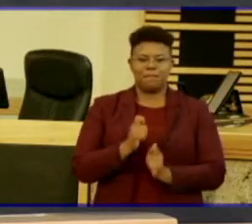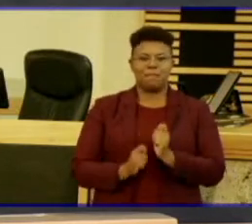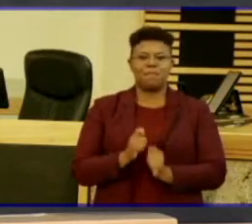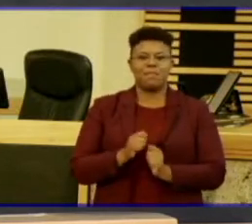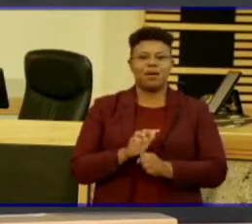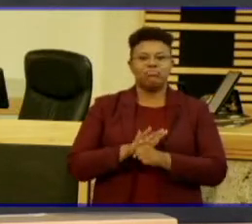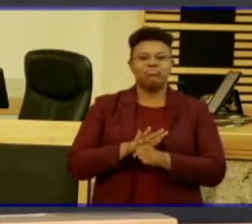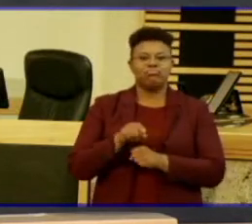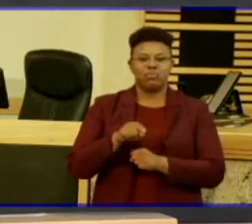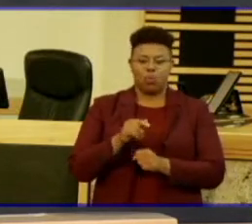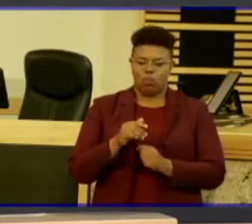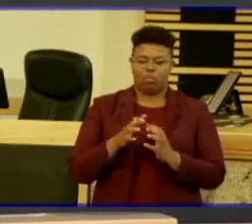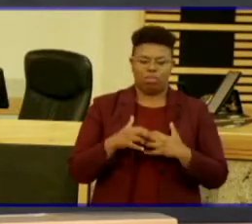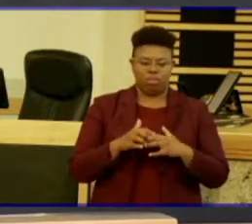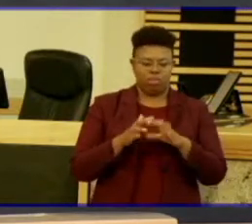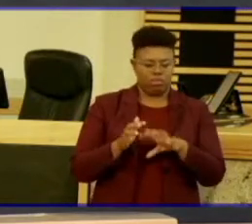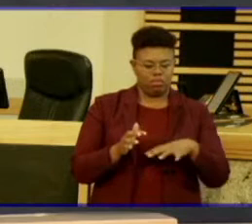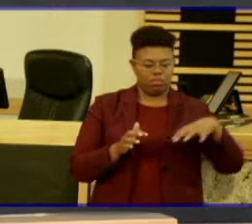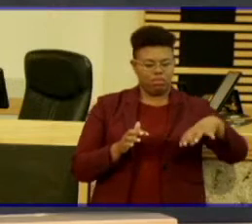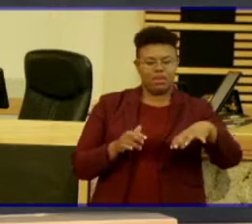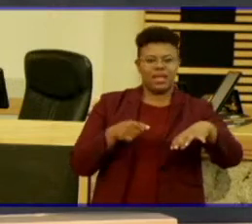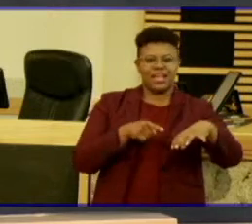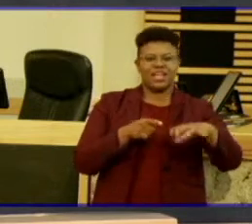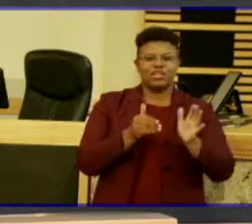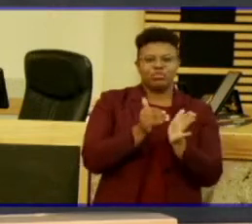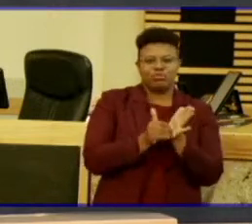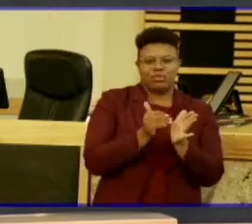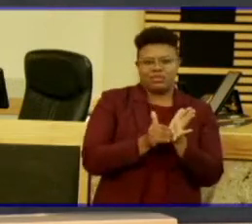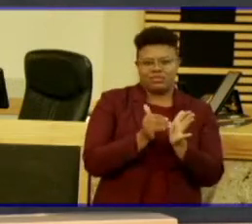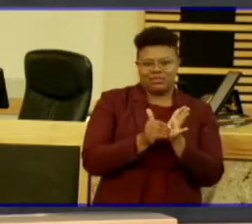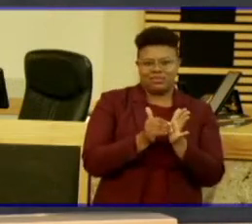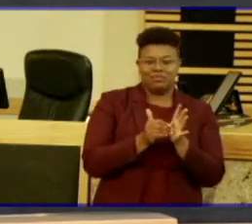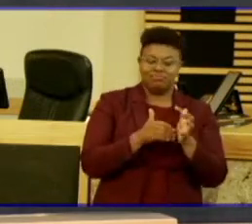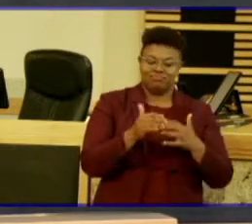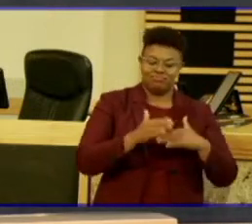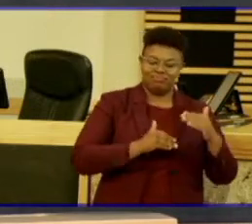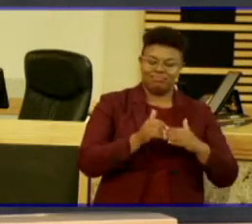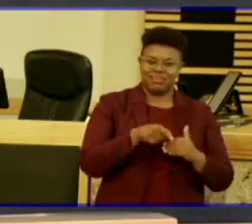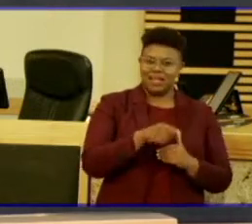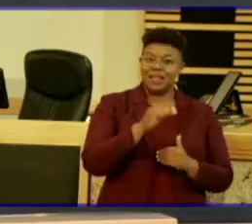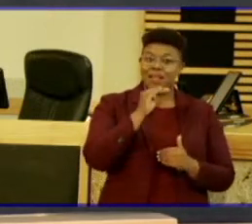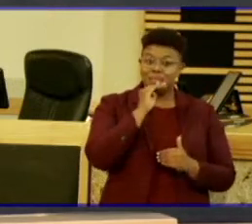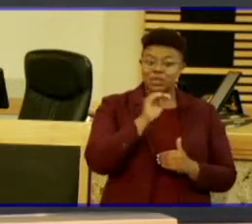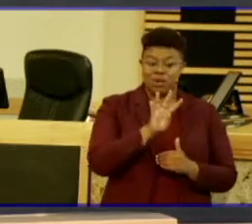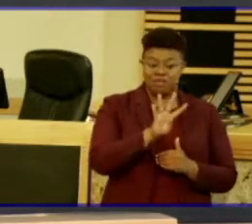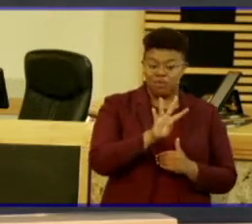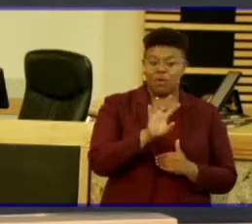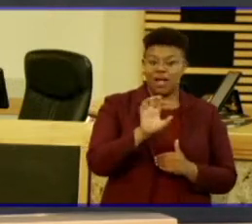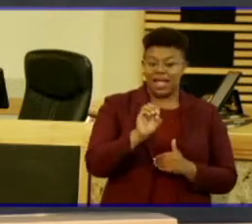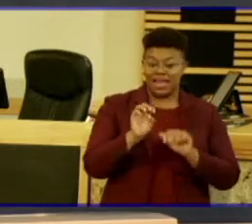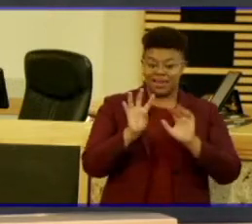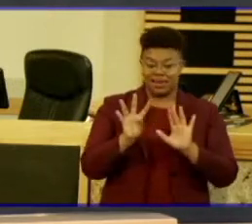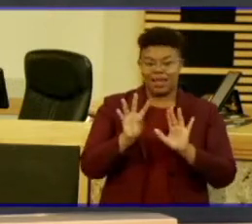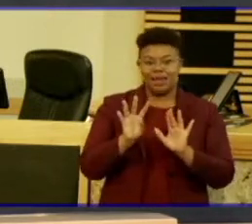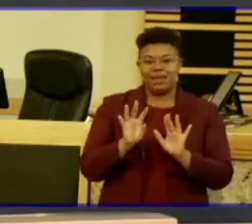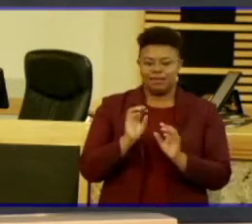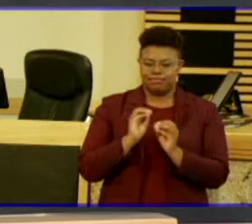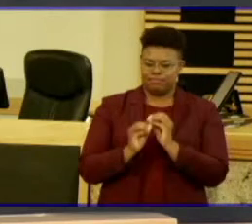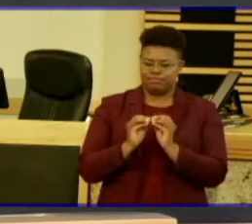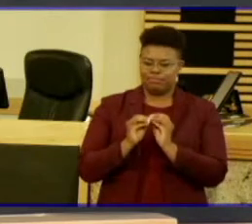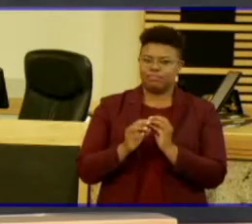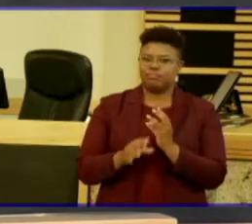new cheese factory in the zone. These investors will create 409 additional manufacturing